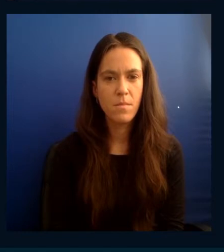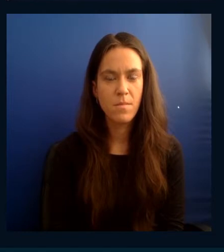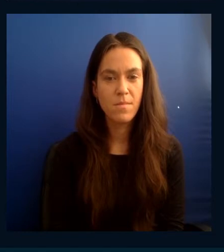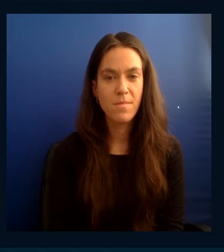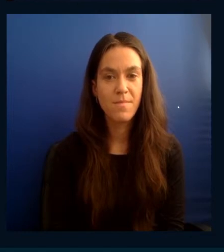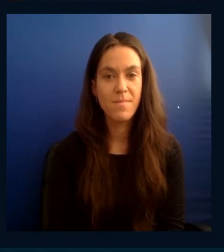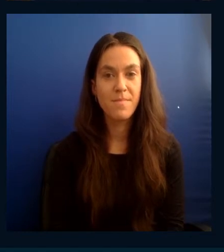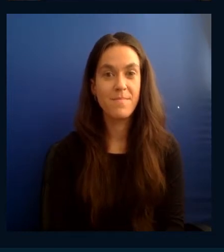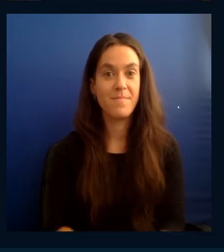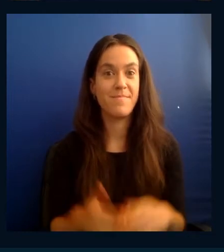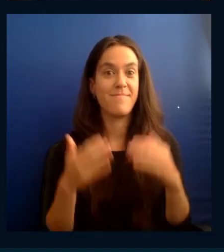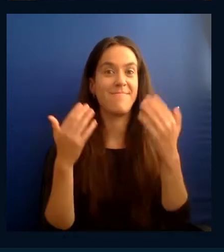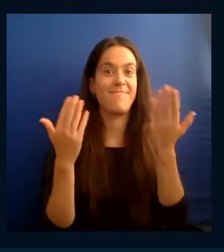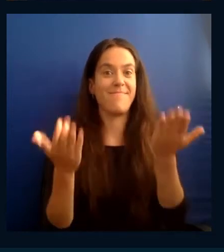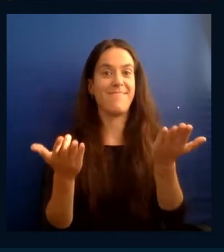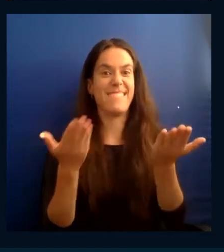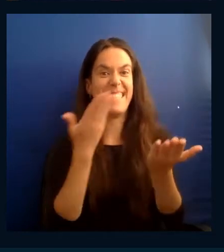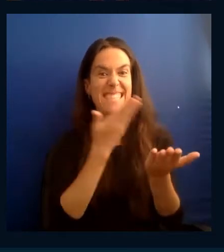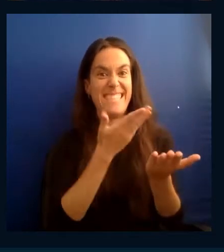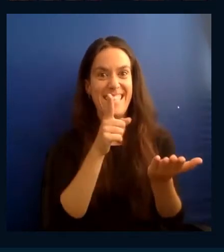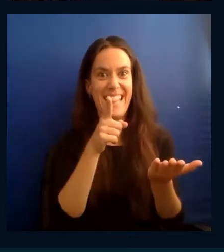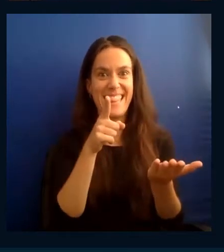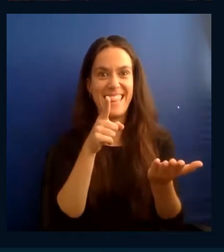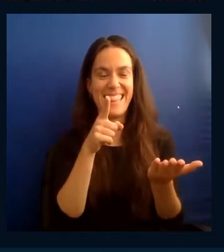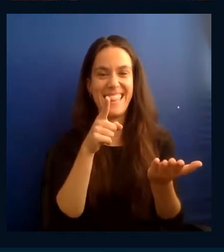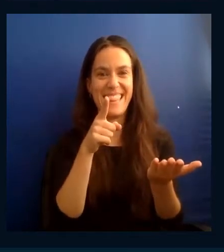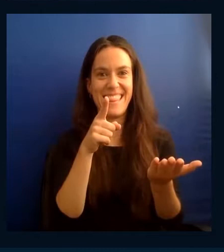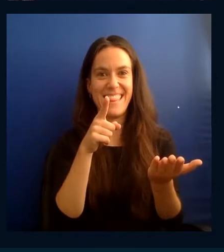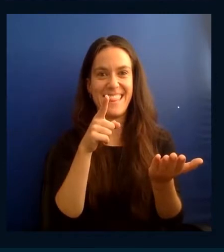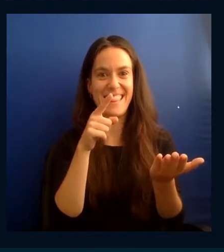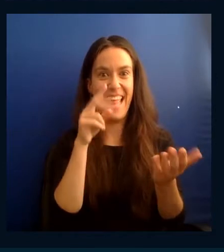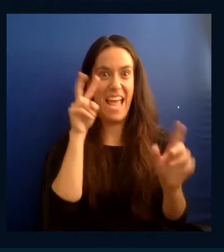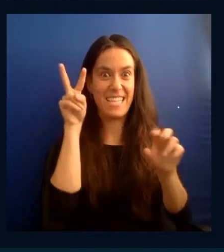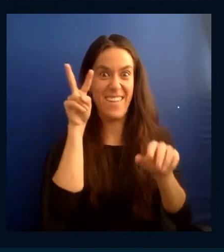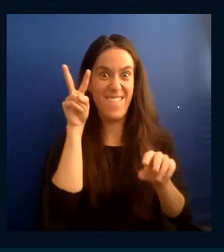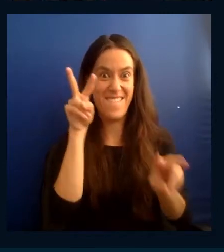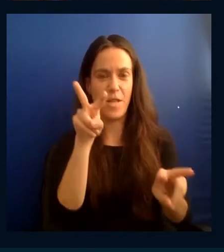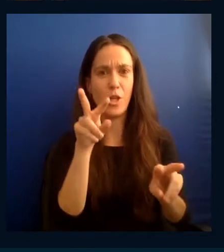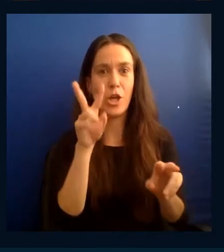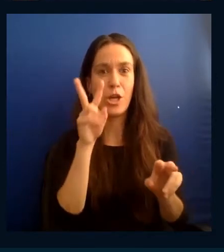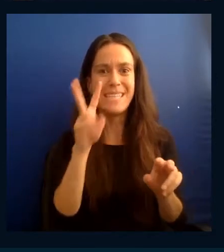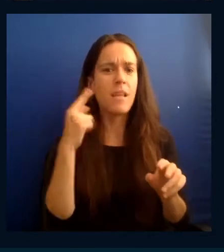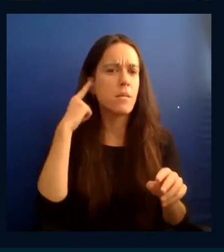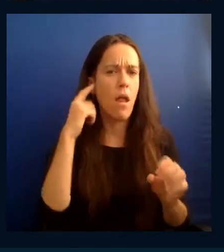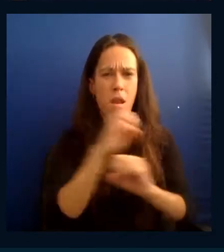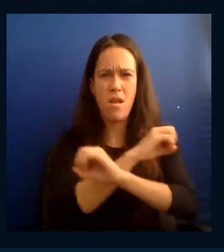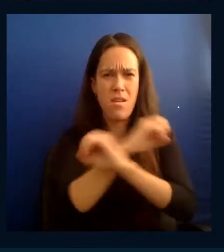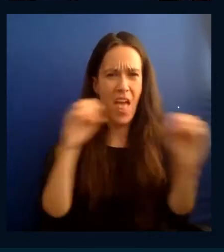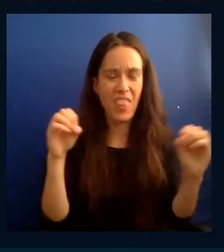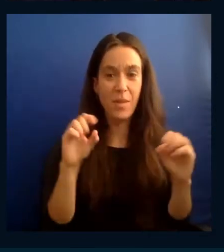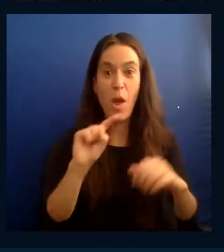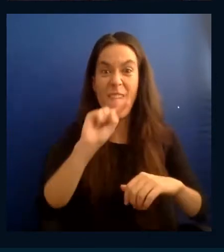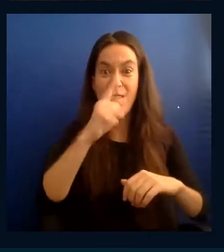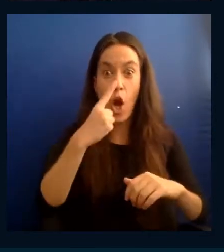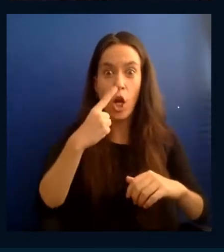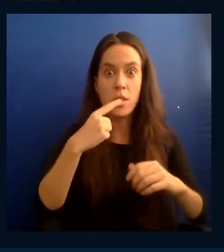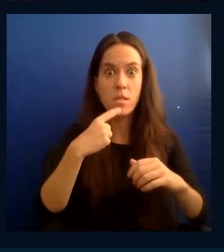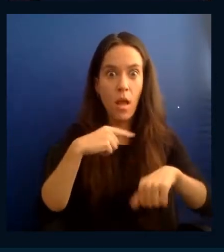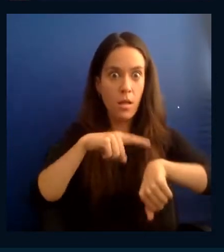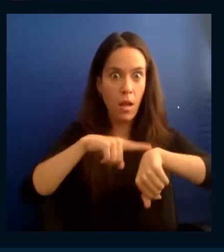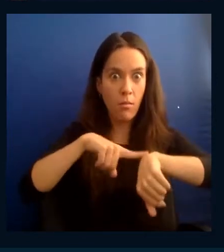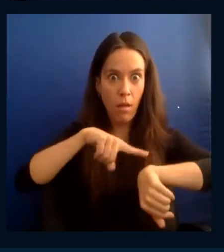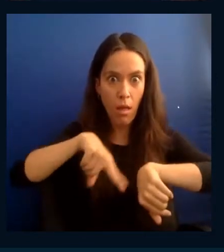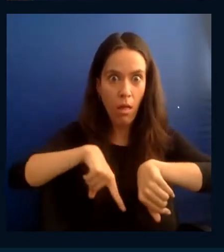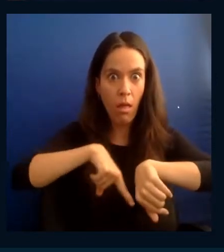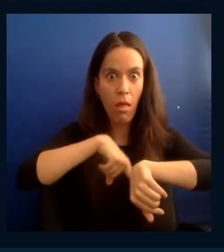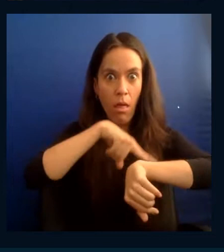So that video, while there wasn't any sound coming out, it was really, really painful to watch that first race car. We had a